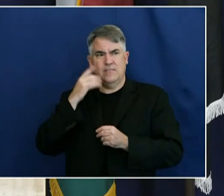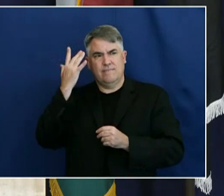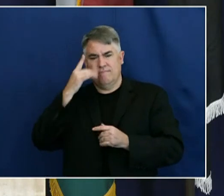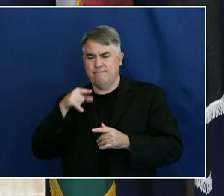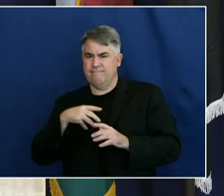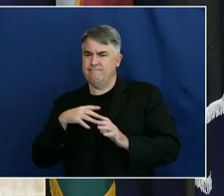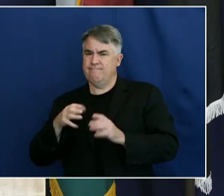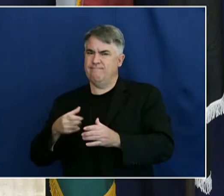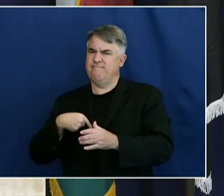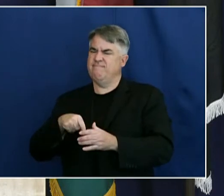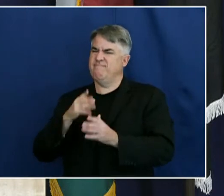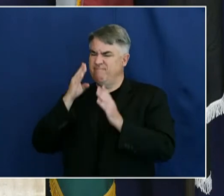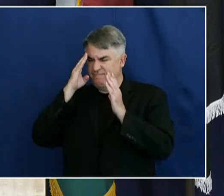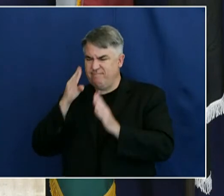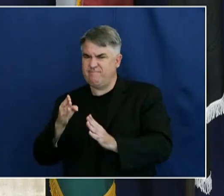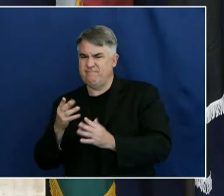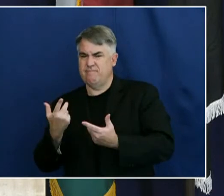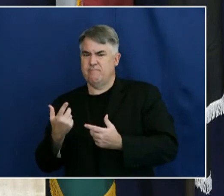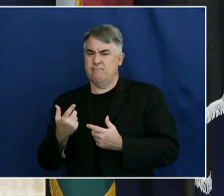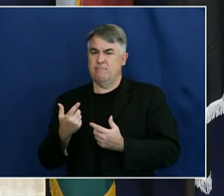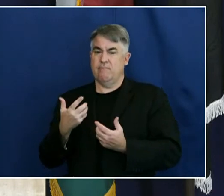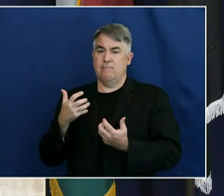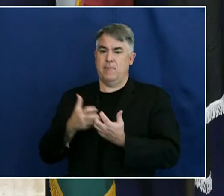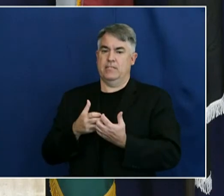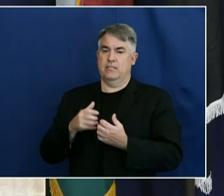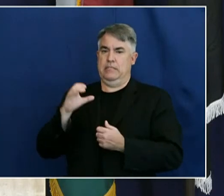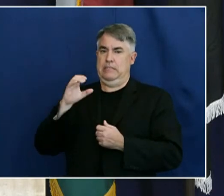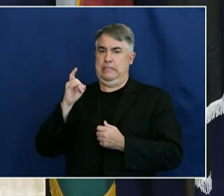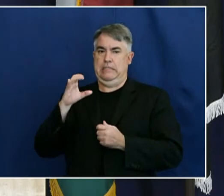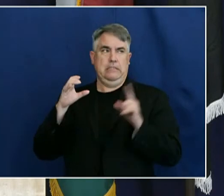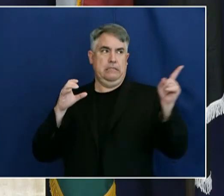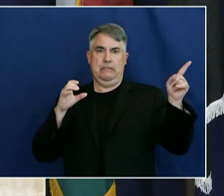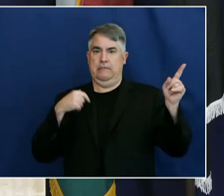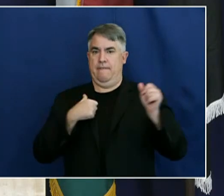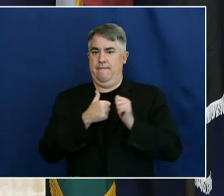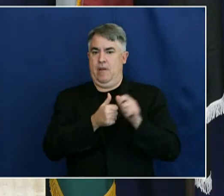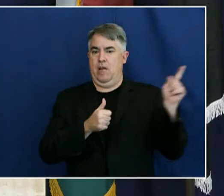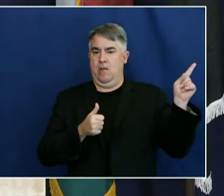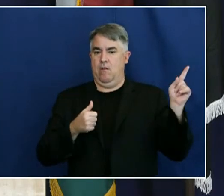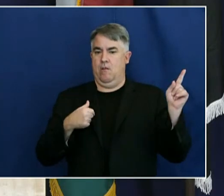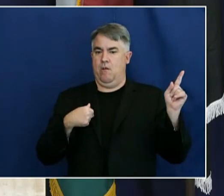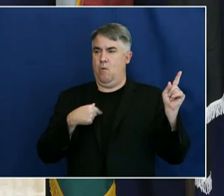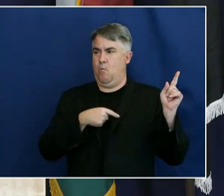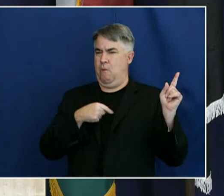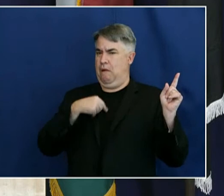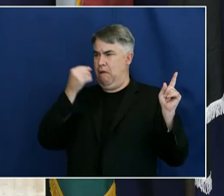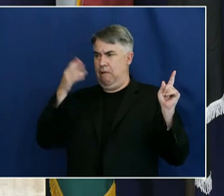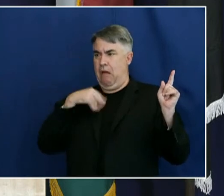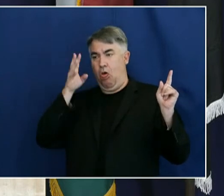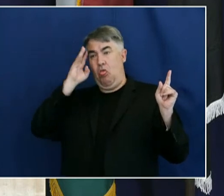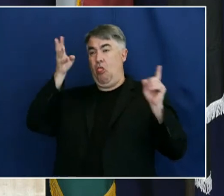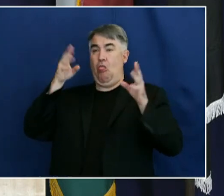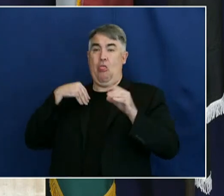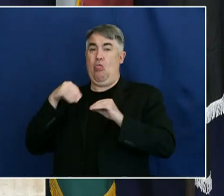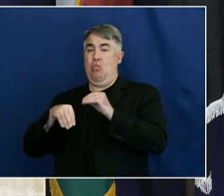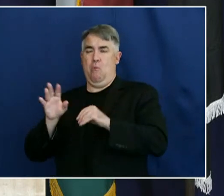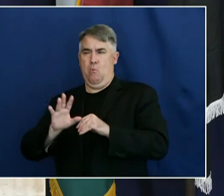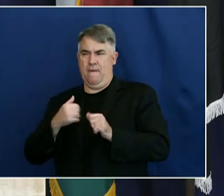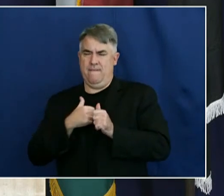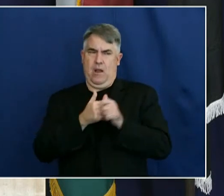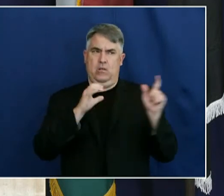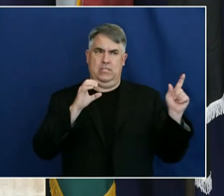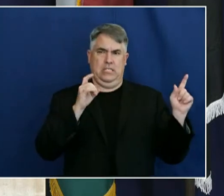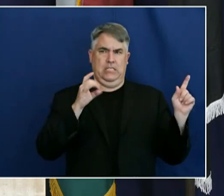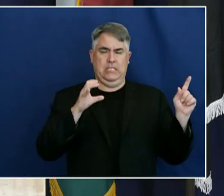conditions that are on the CDC's website. So we didn't just create these conditions out of nowhere. They are